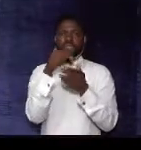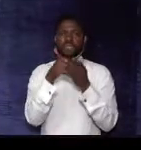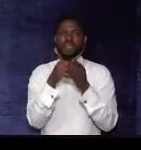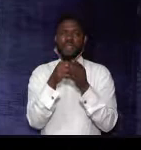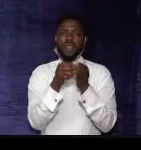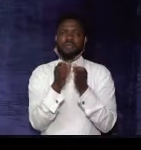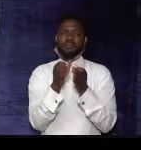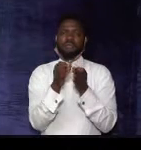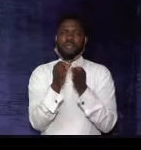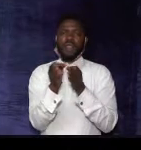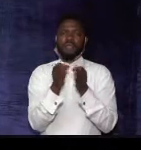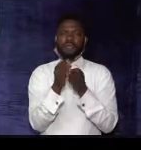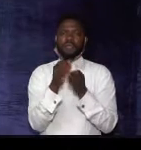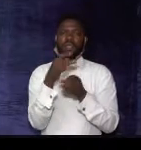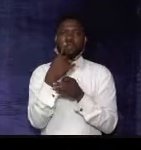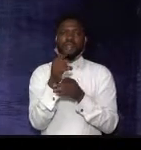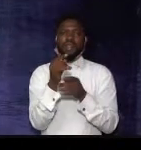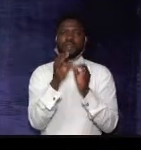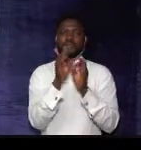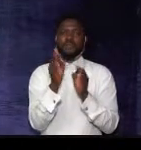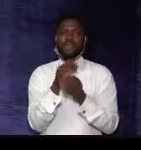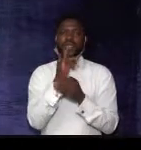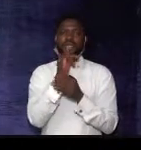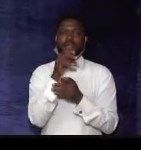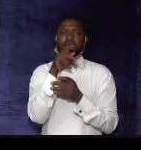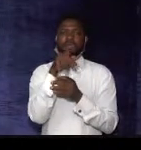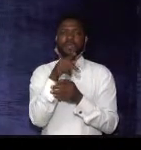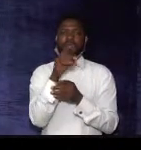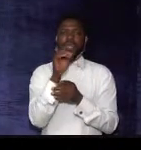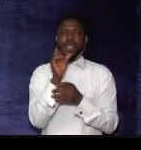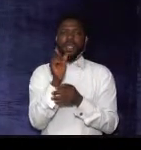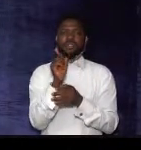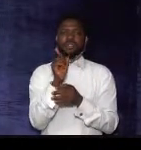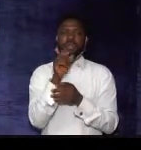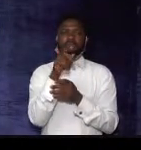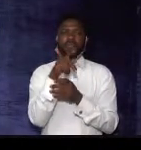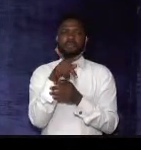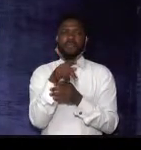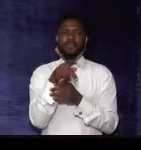this definition, and the formula is